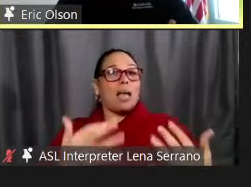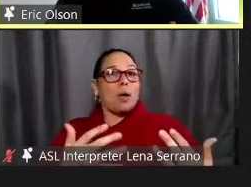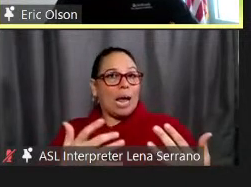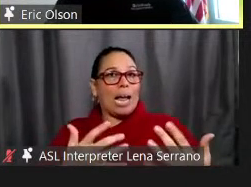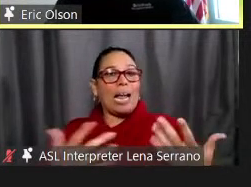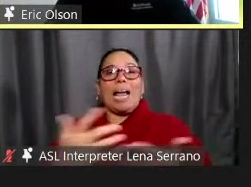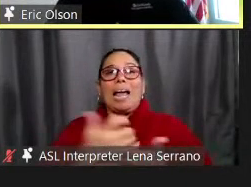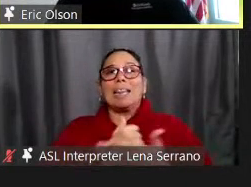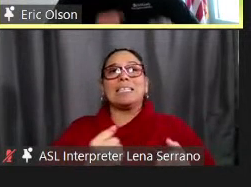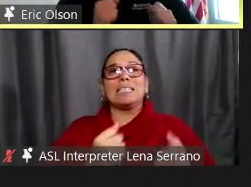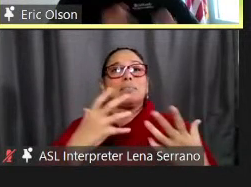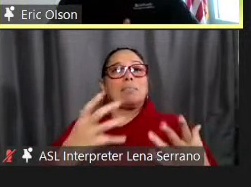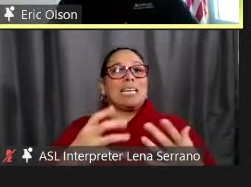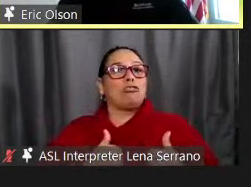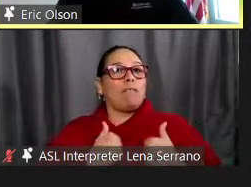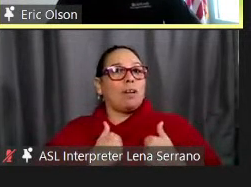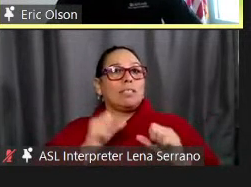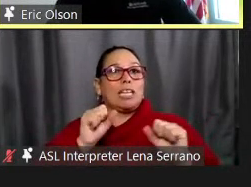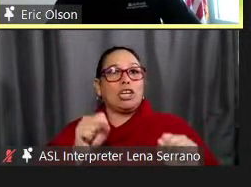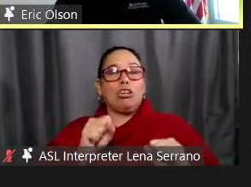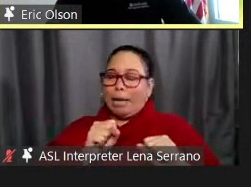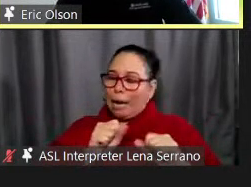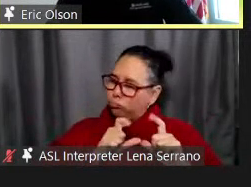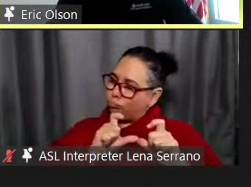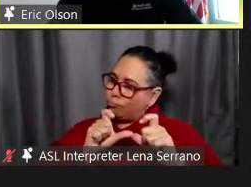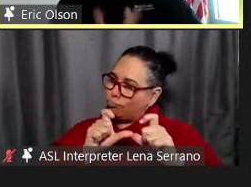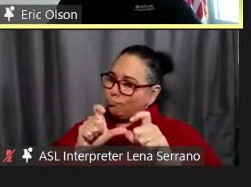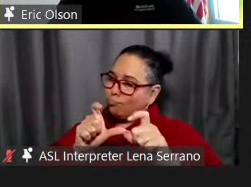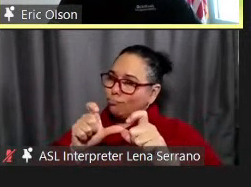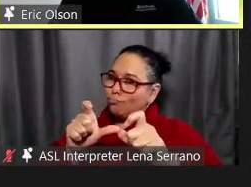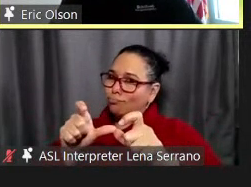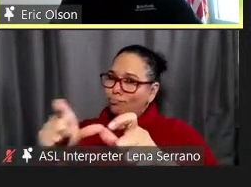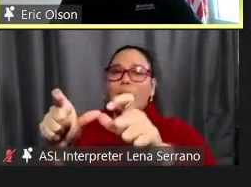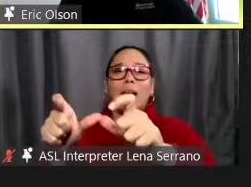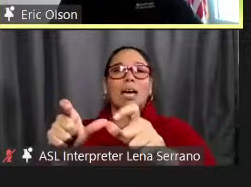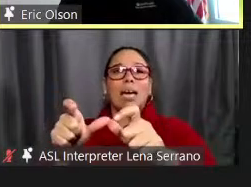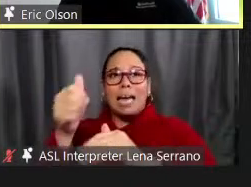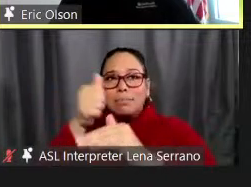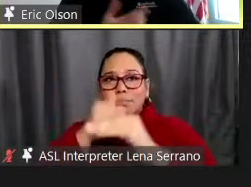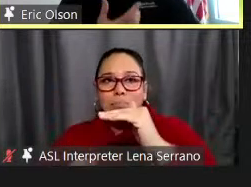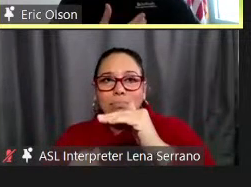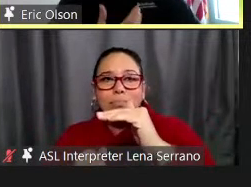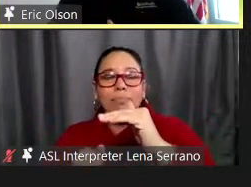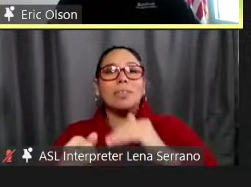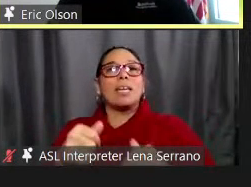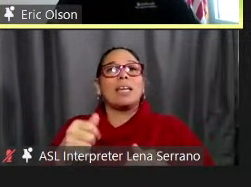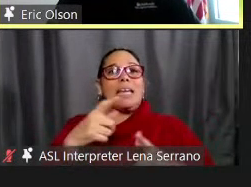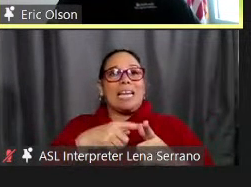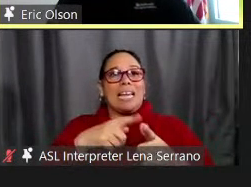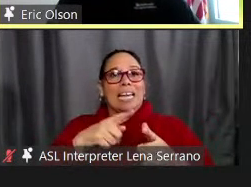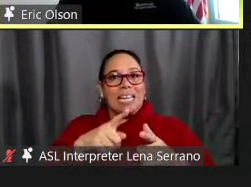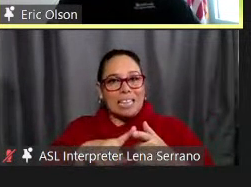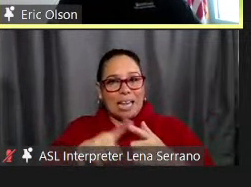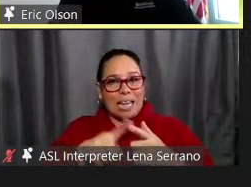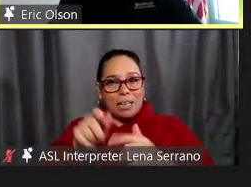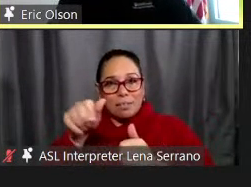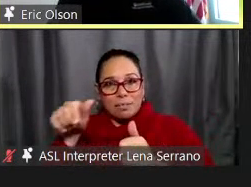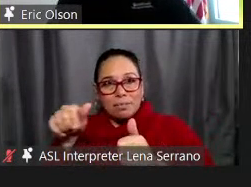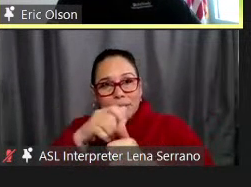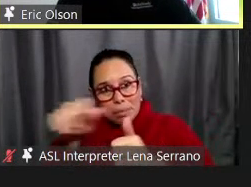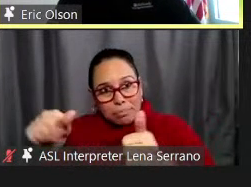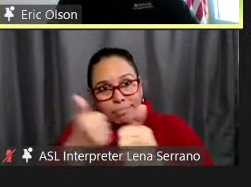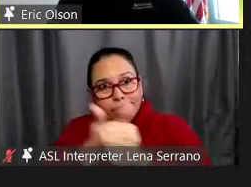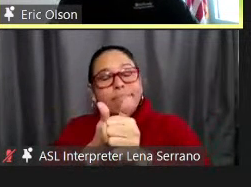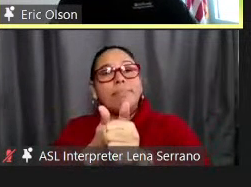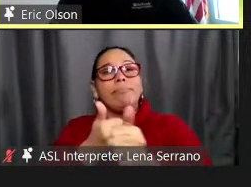as many survivors as they could, and sprinted towards that steel trash enclosure and got down behind it. Once they took that cover behind that steel